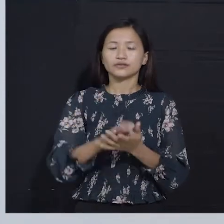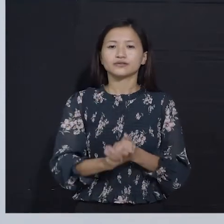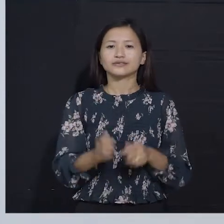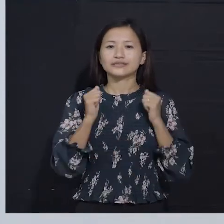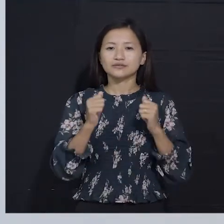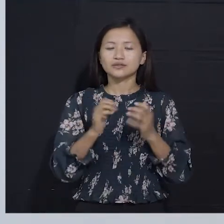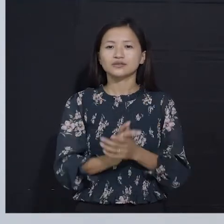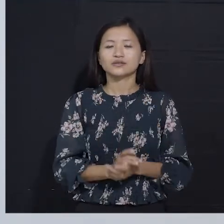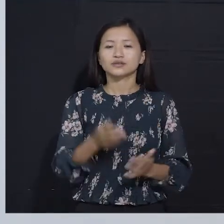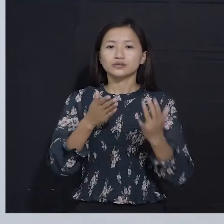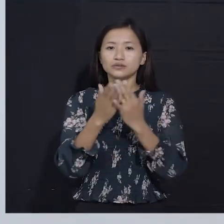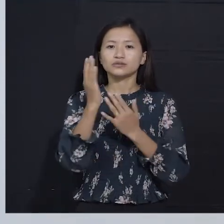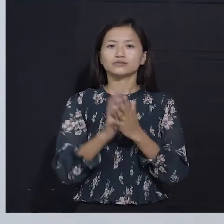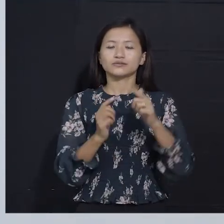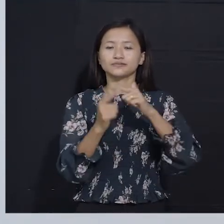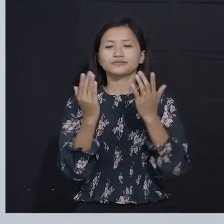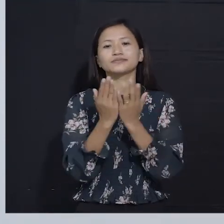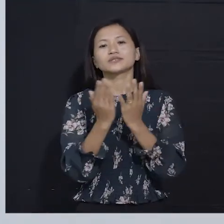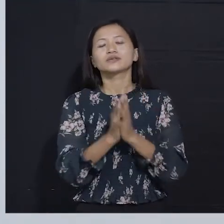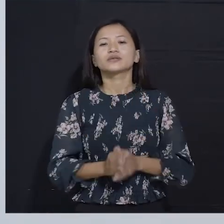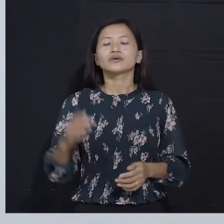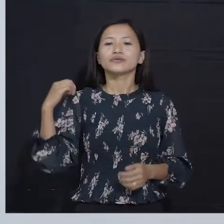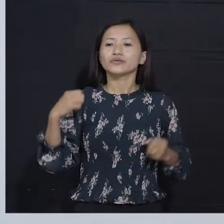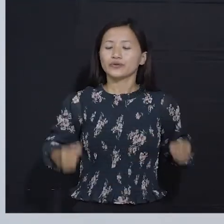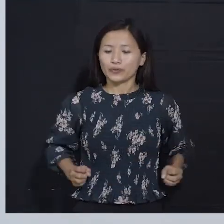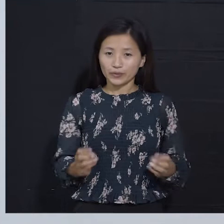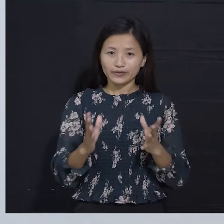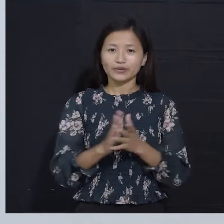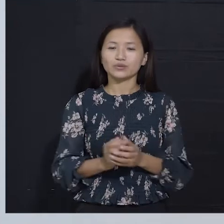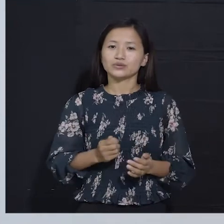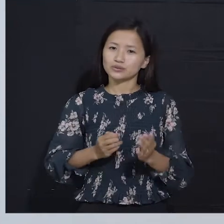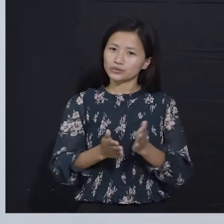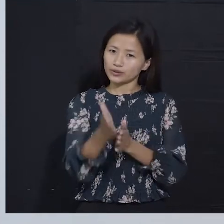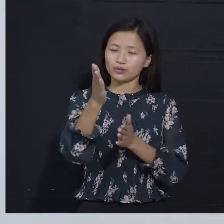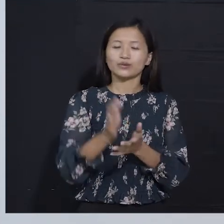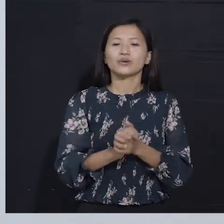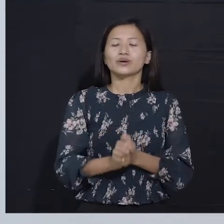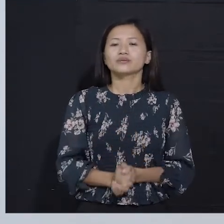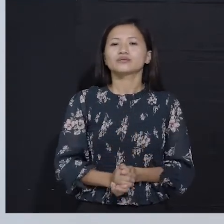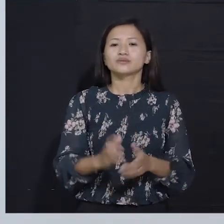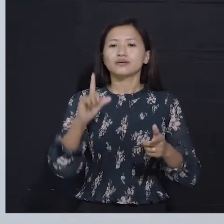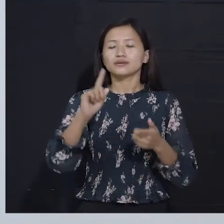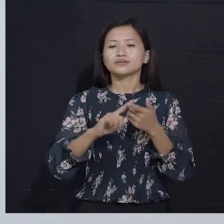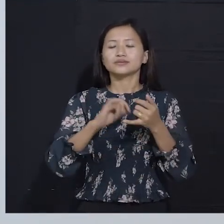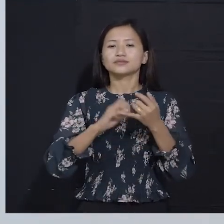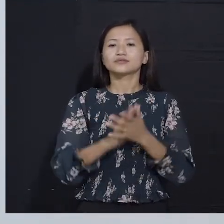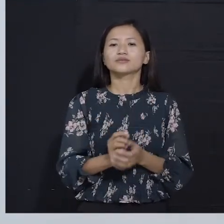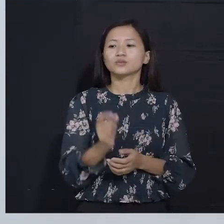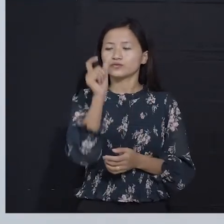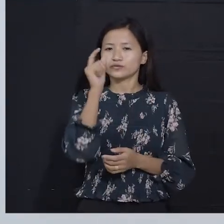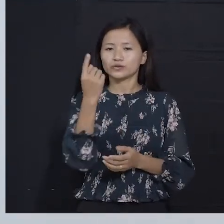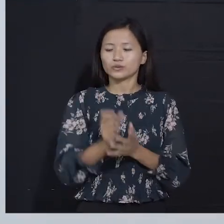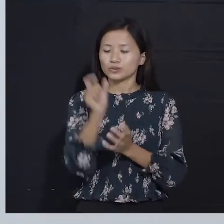it difficult as you go through this textbook. So if you are ready, we'll straight away go into our lesson. The first